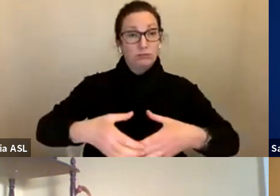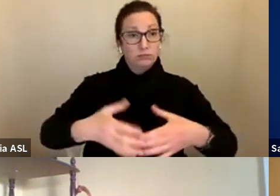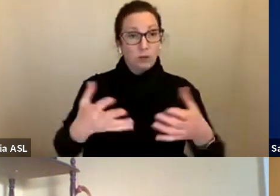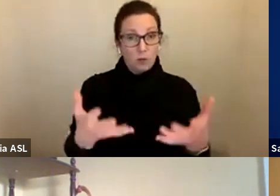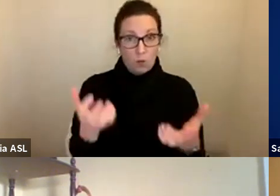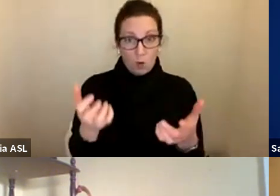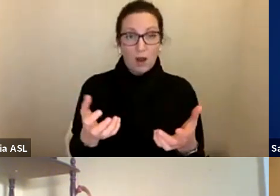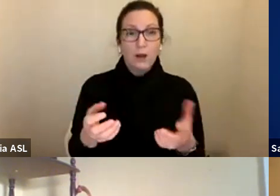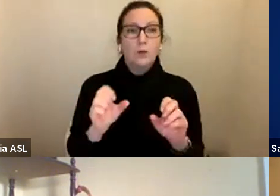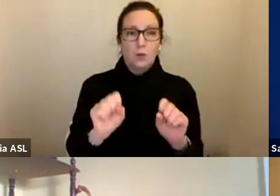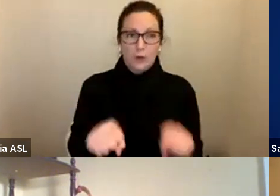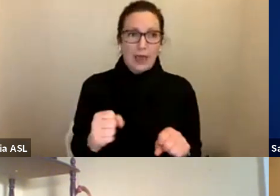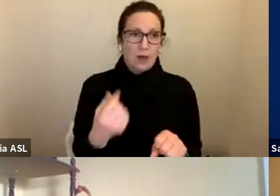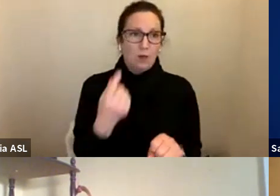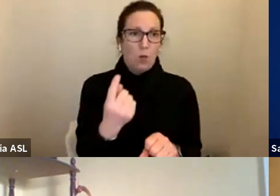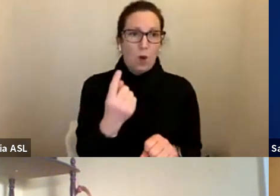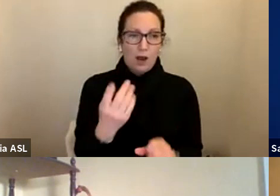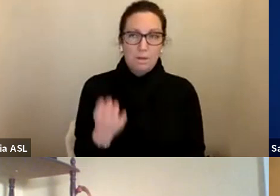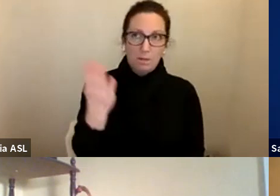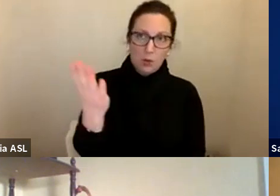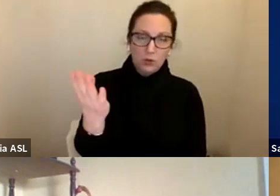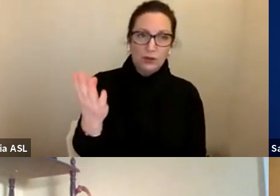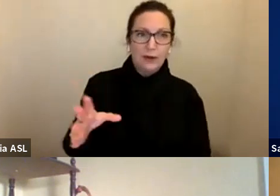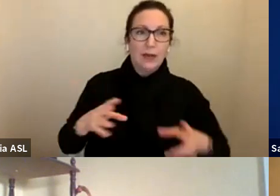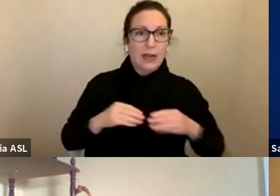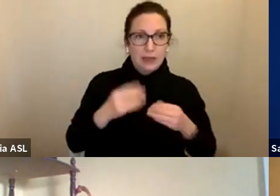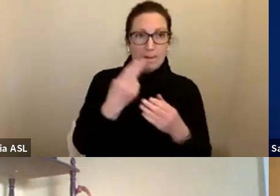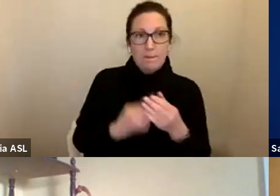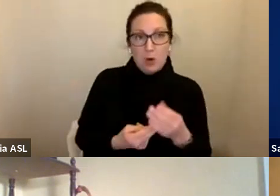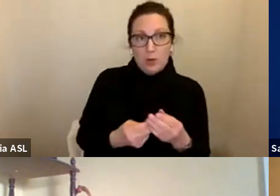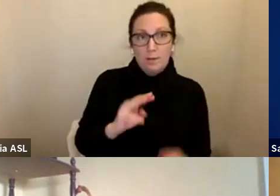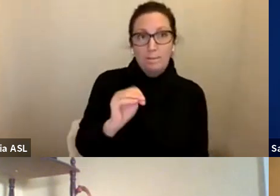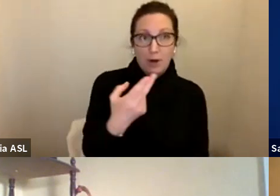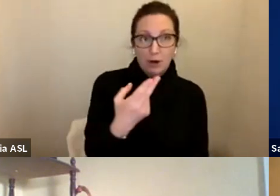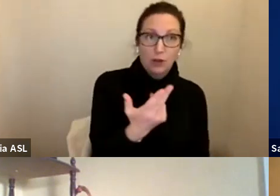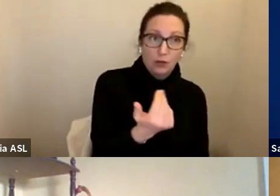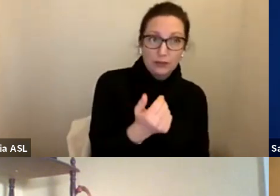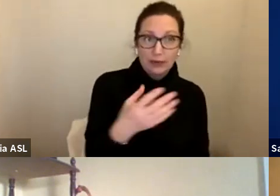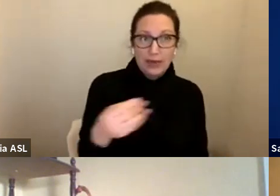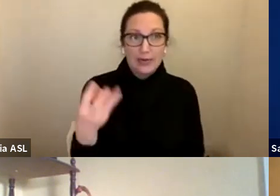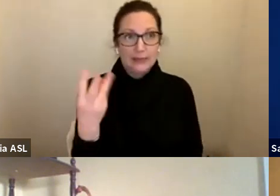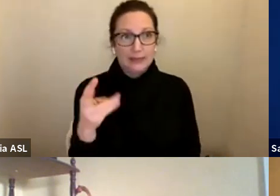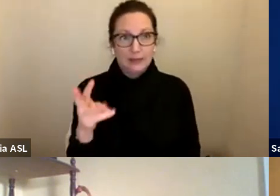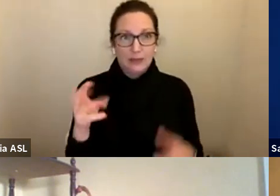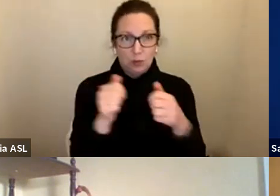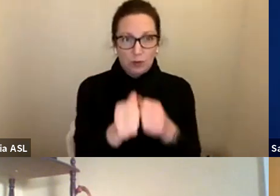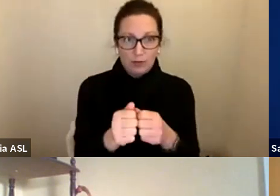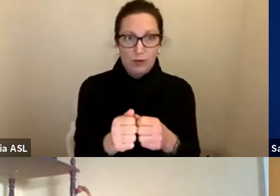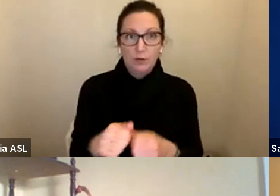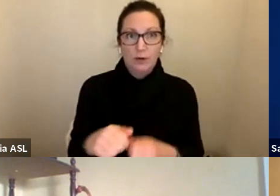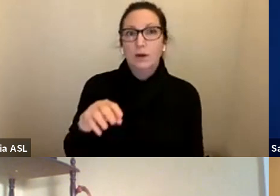have a unified motion to accept both the March 13th and March 16th minutes. I so move.